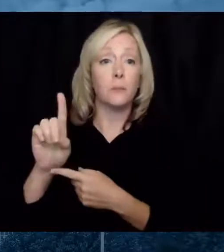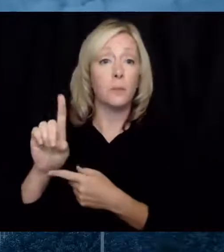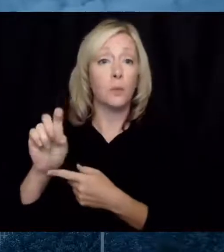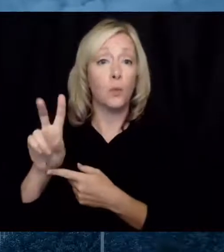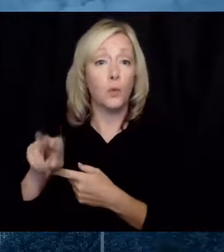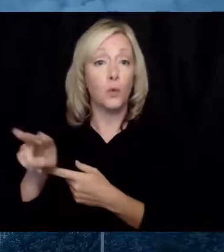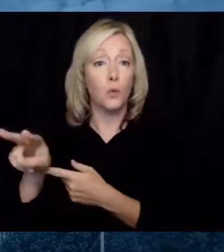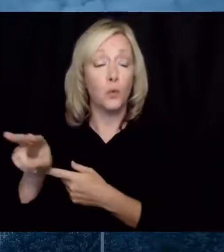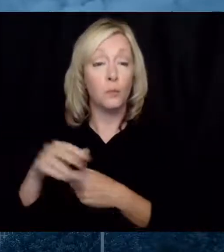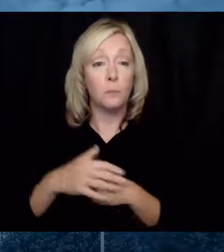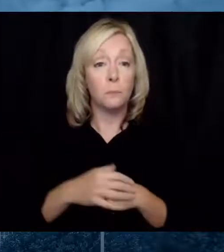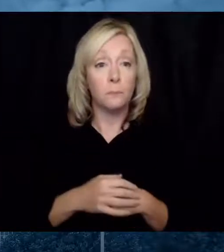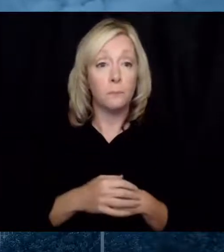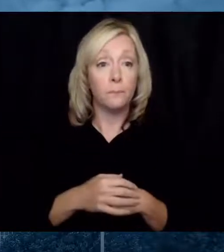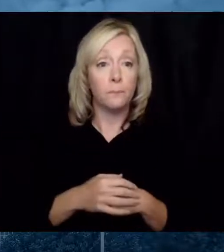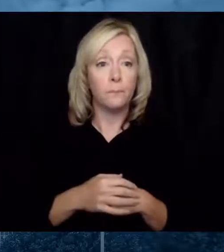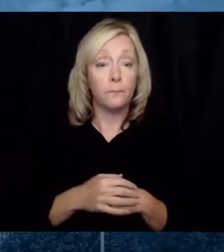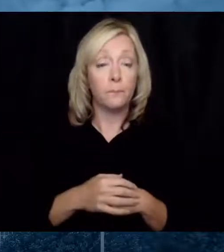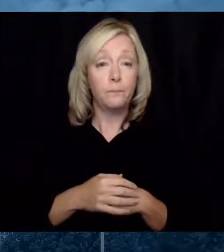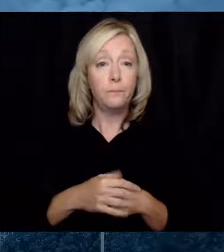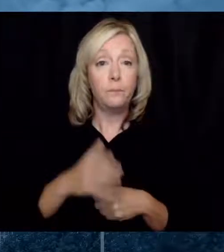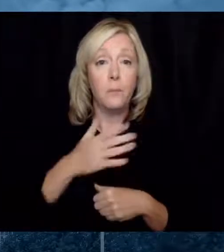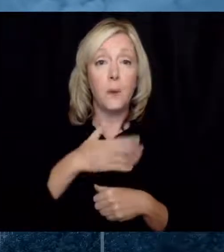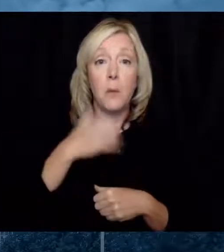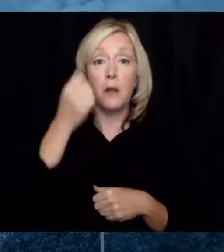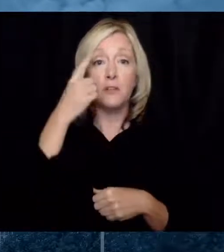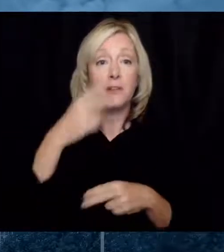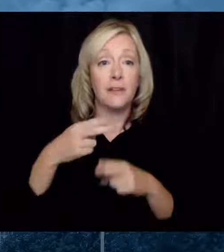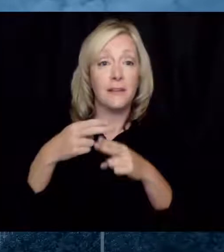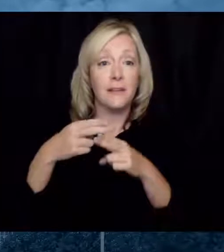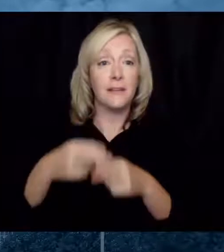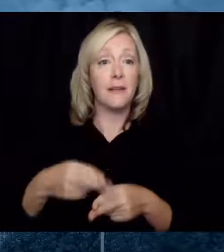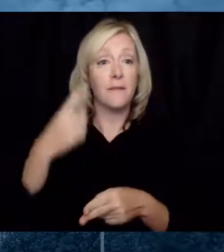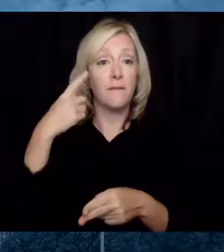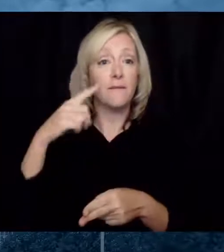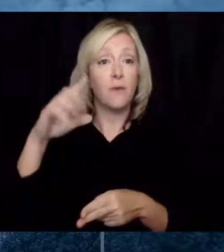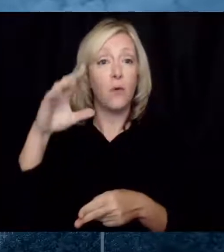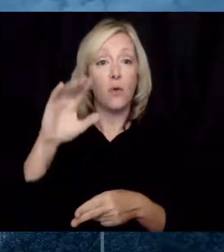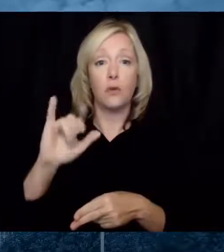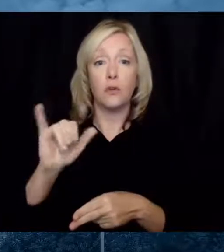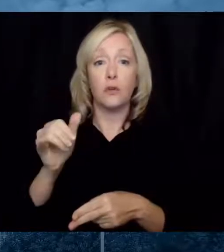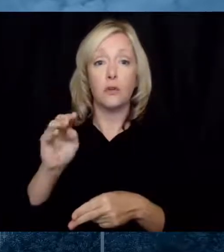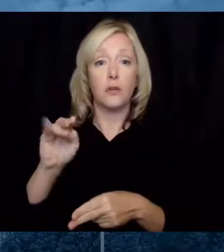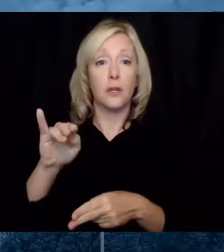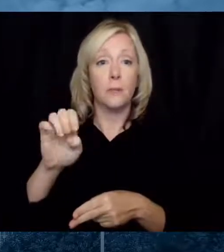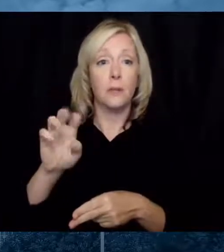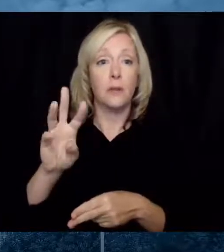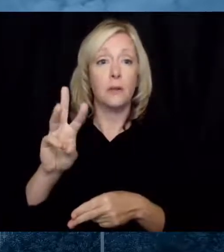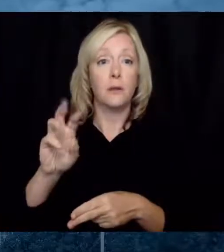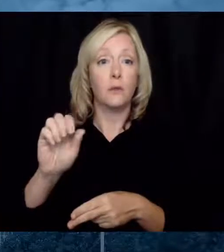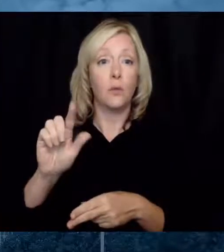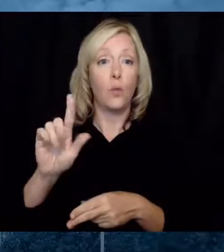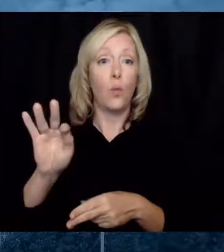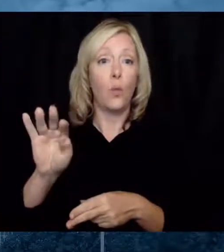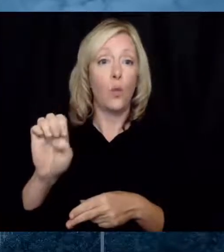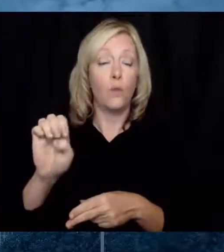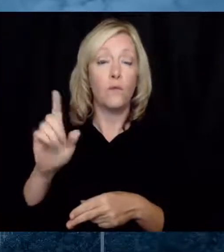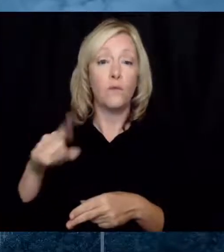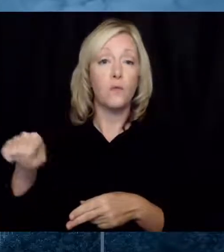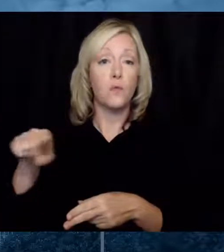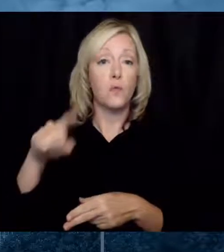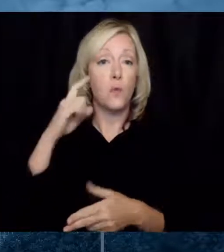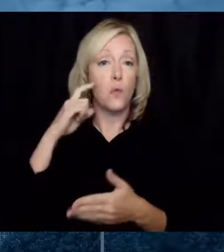I understand has been named after Jamie Wolfe, who we all know, in recognition of her many years